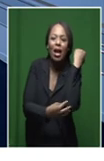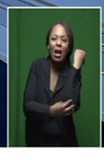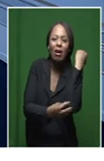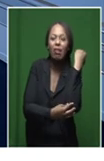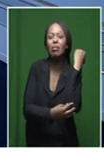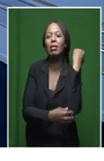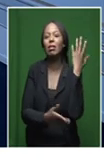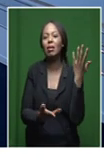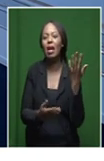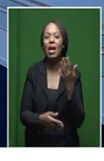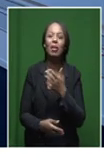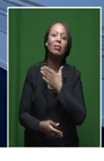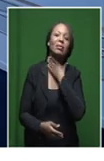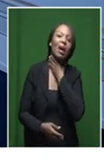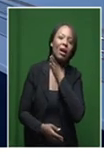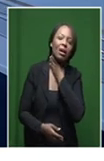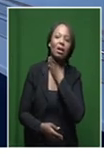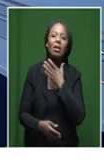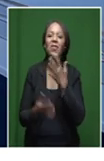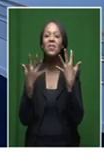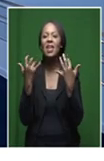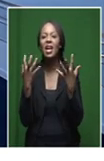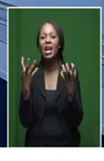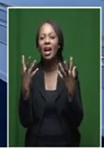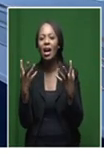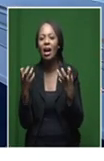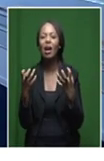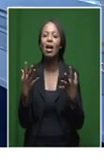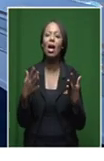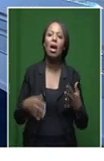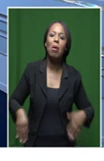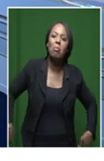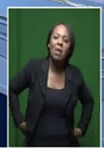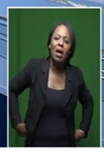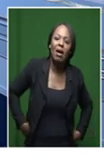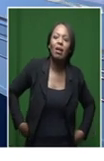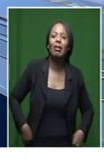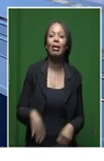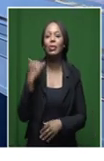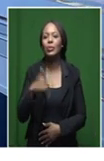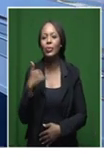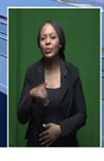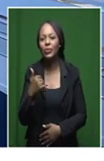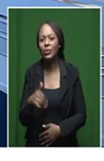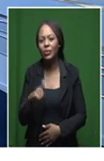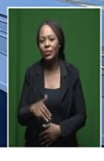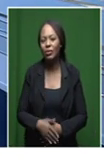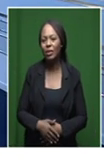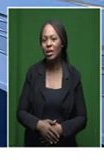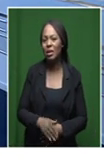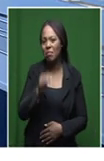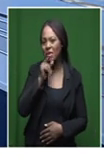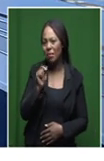ankles, the sore necks, fingers, toes, every part of their body is sore. What is osteoarthritis?